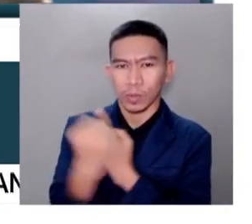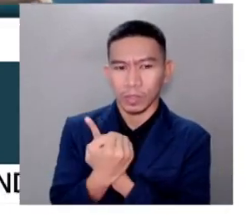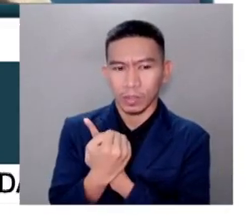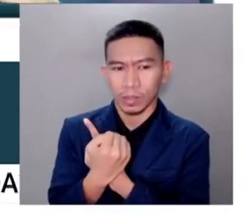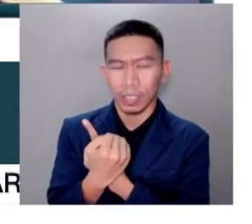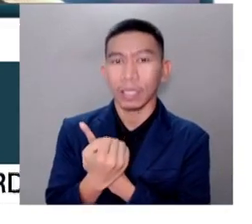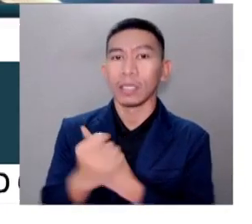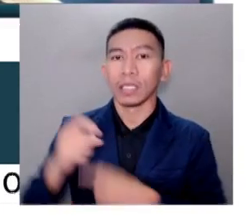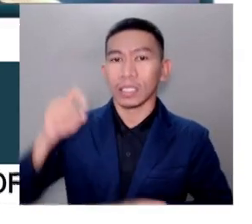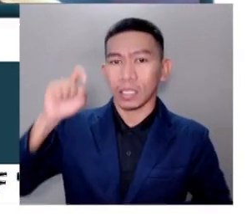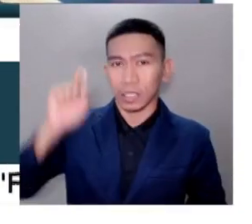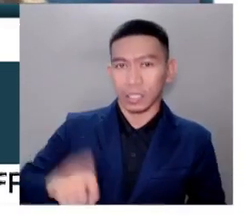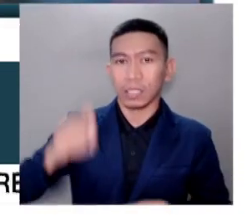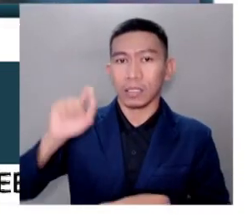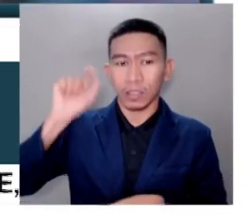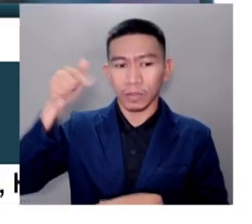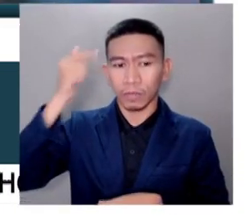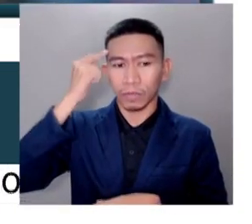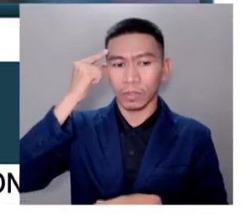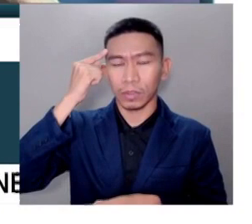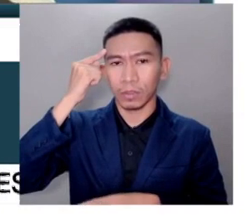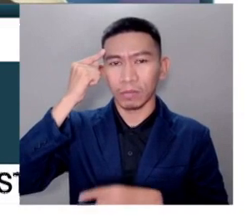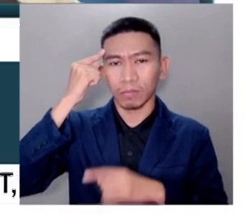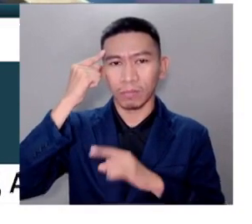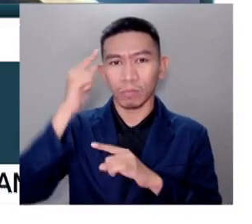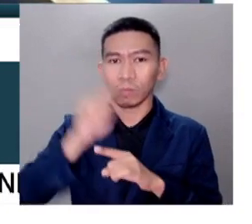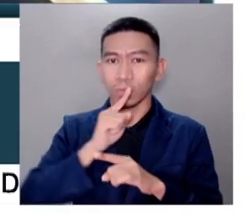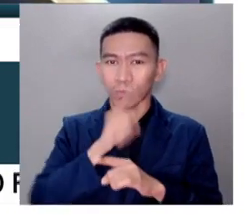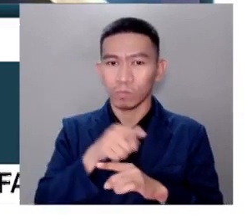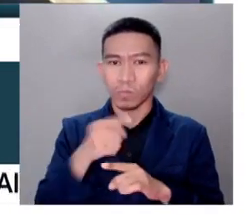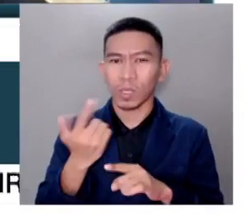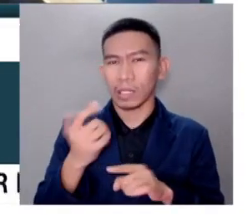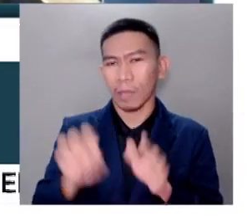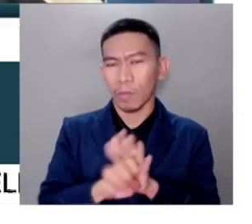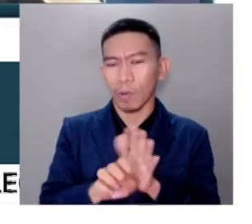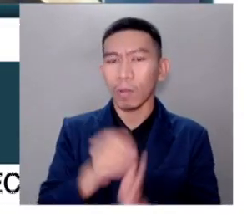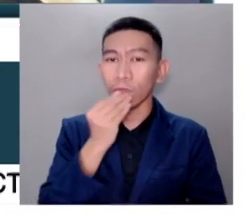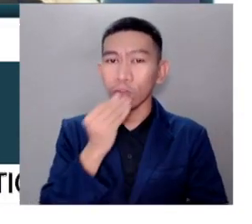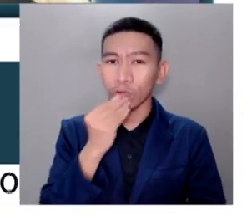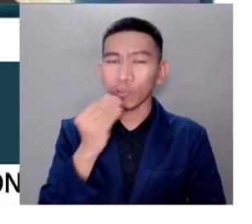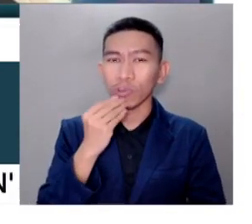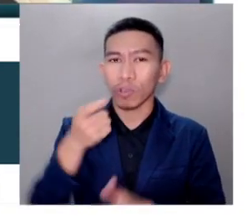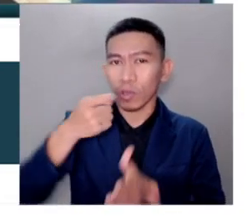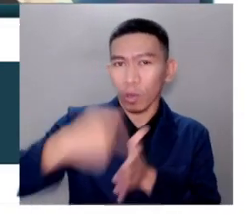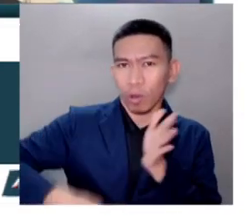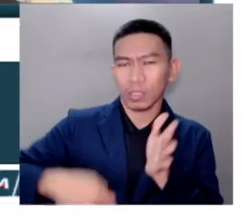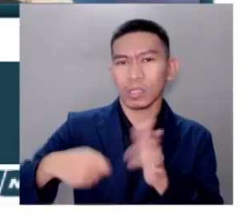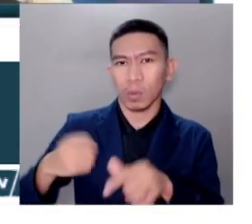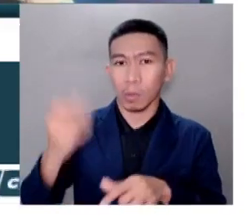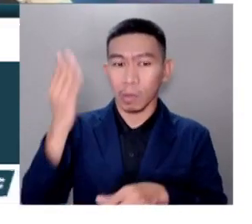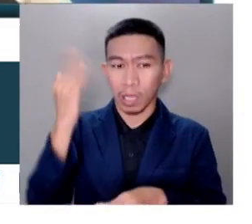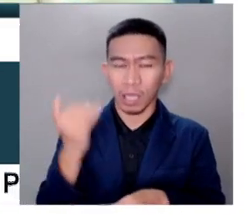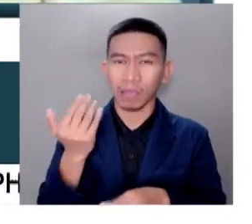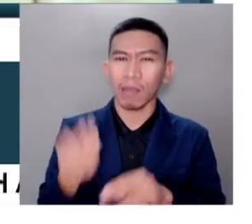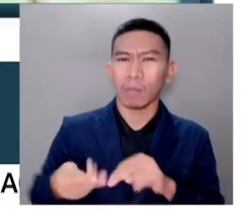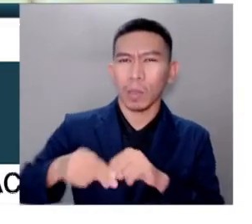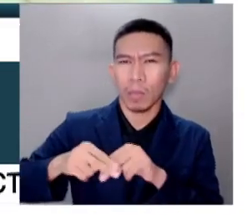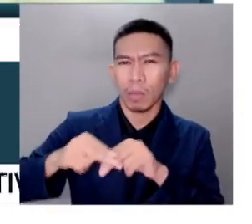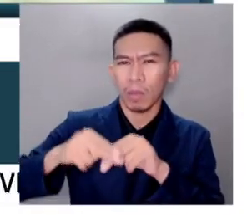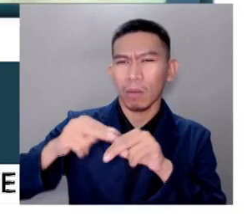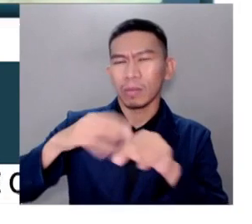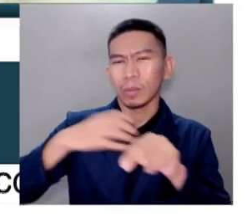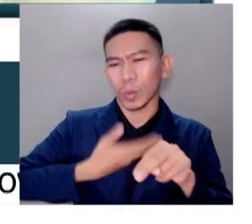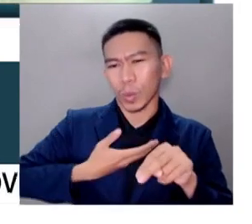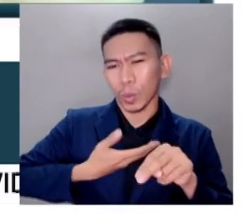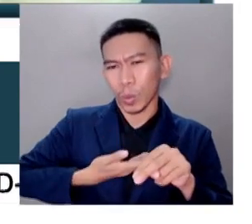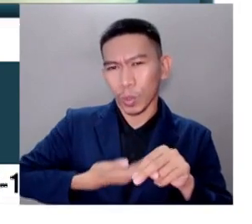be that the government needs to look at food prices, because there'll be otherwise rising famine, as there could well